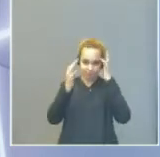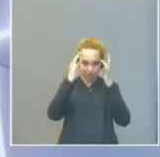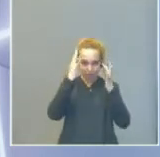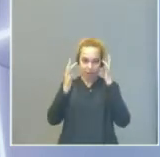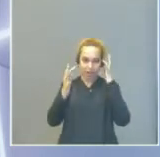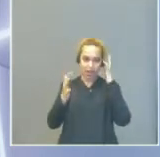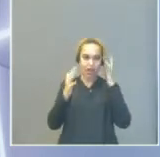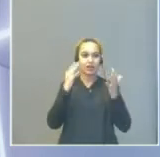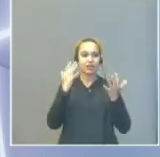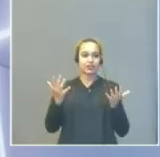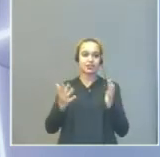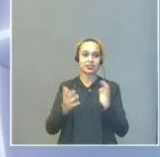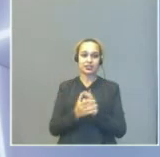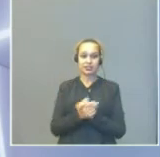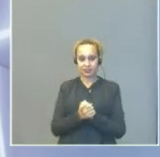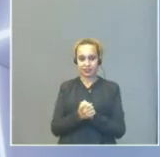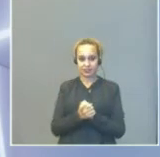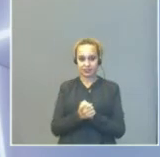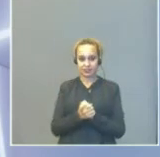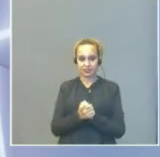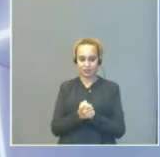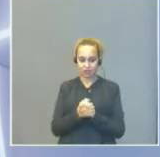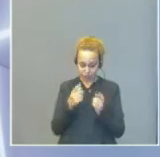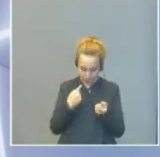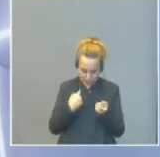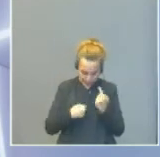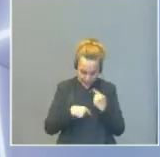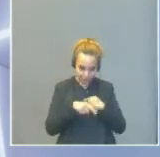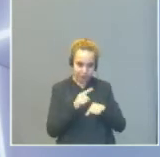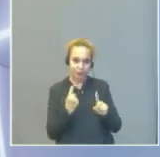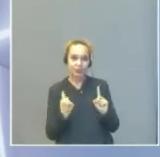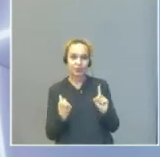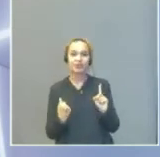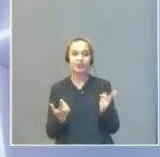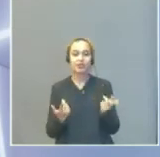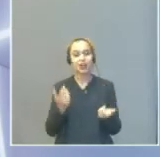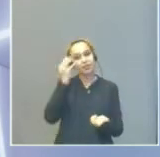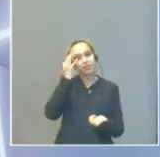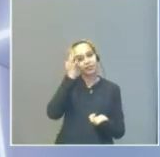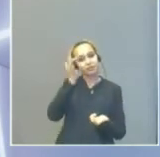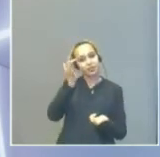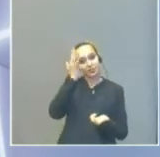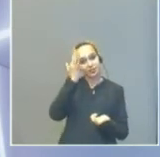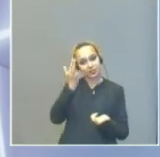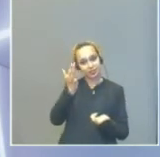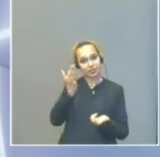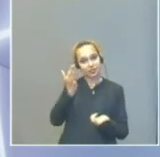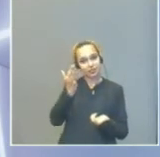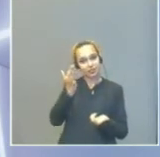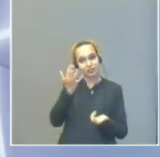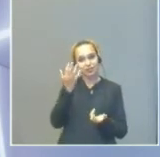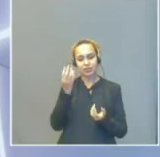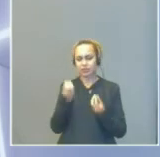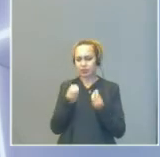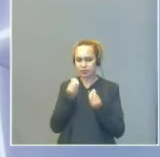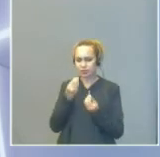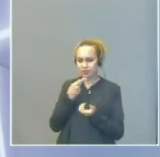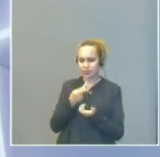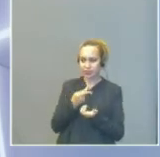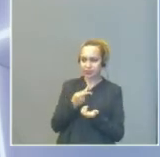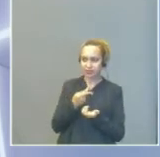as a becoming otherwise. That is, to think, well, how does he put it?